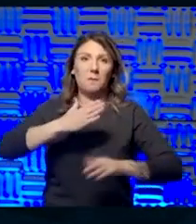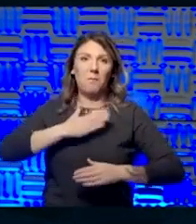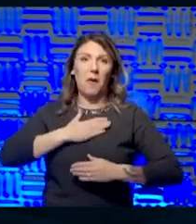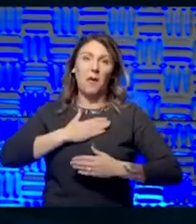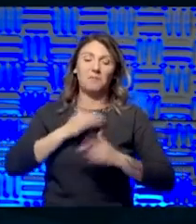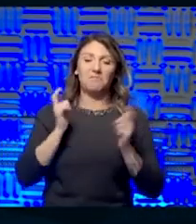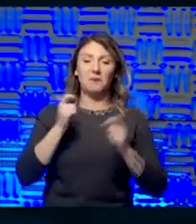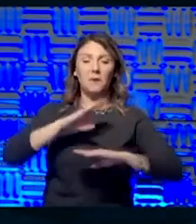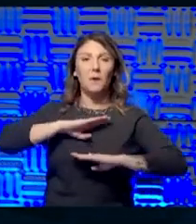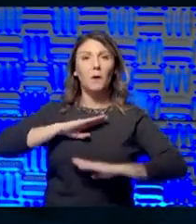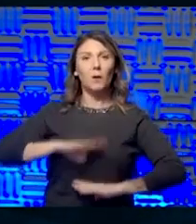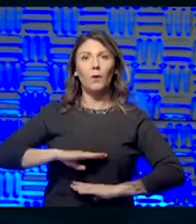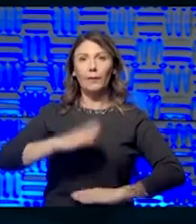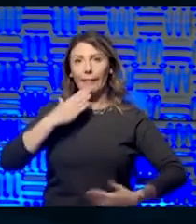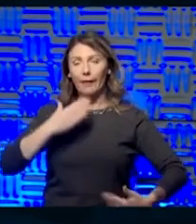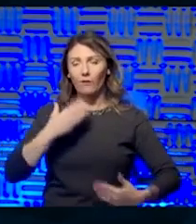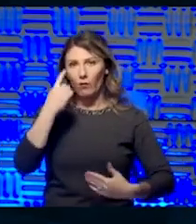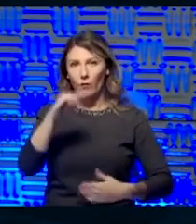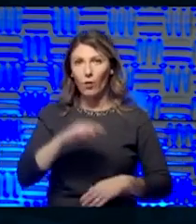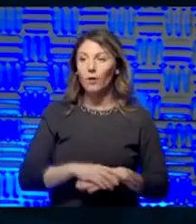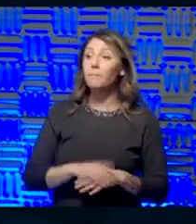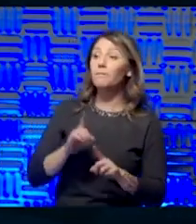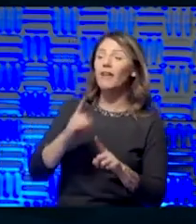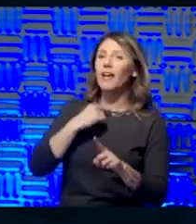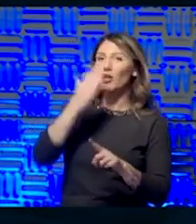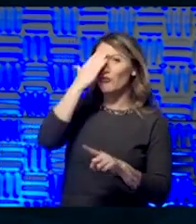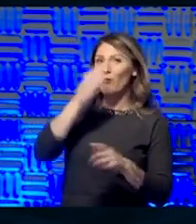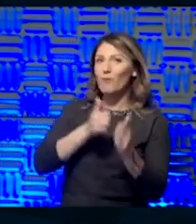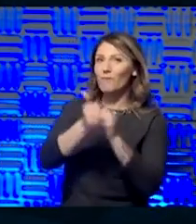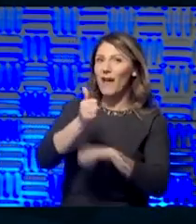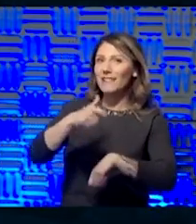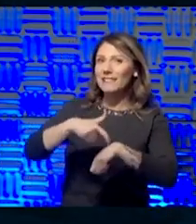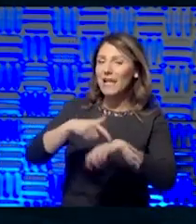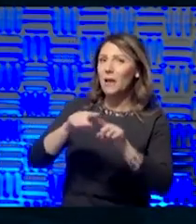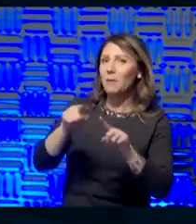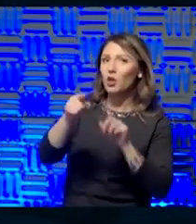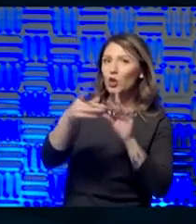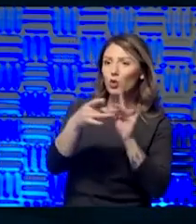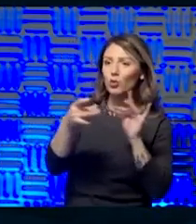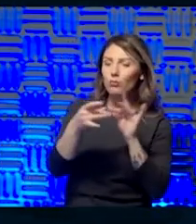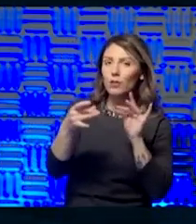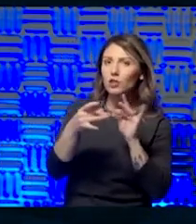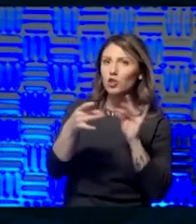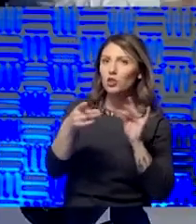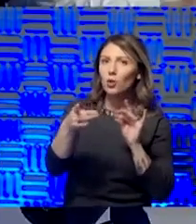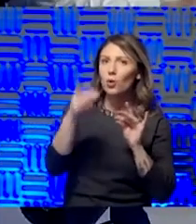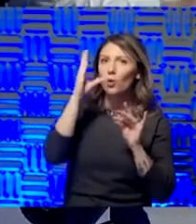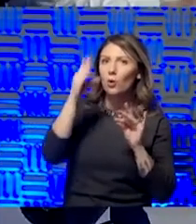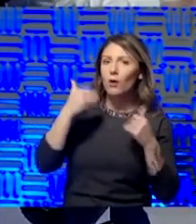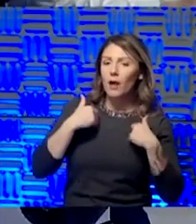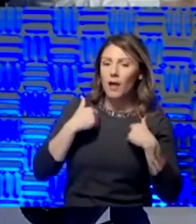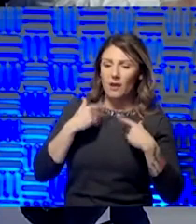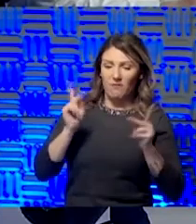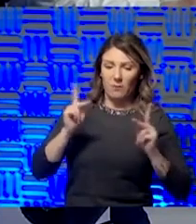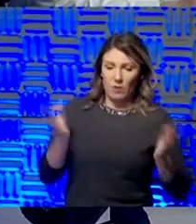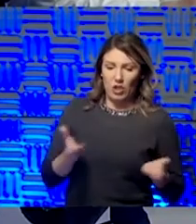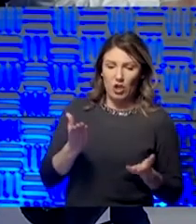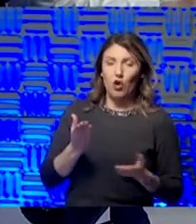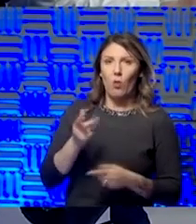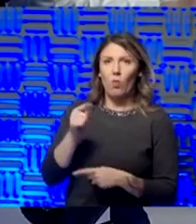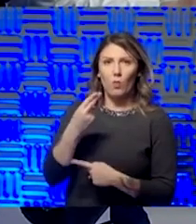relief. Hey, Dr. Stites, I know we're over time, but you mentioned you'll have some folks here on Thursday,